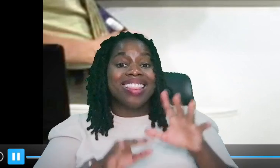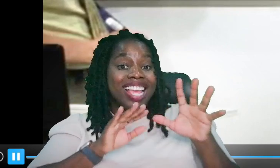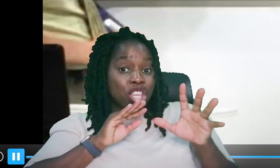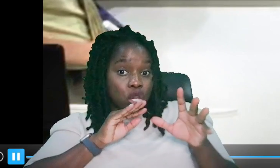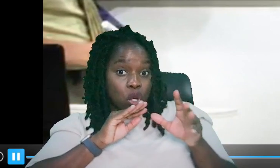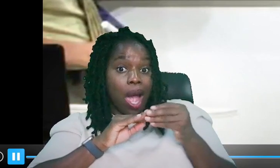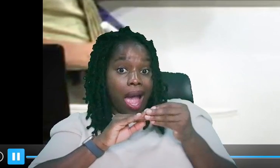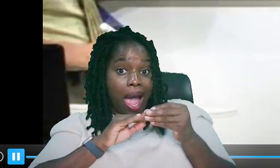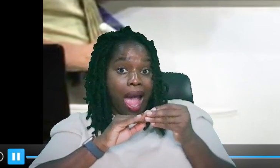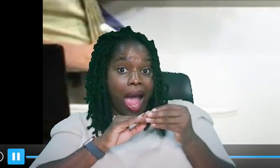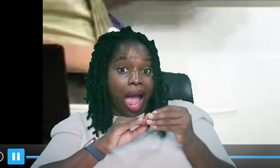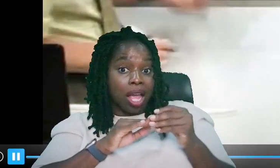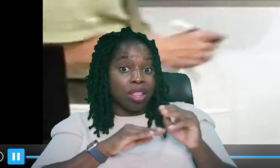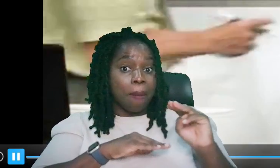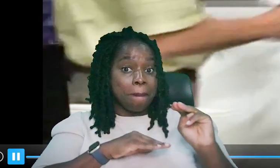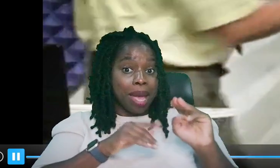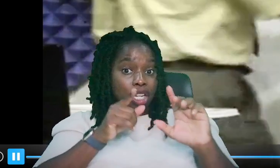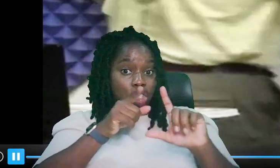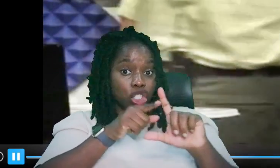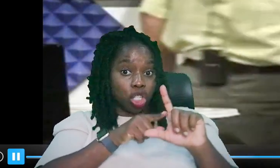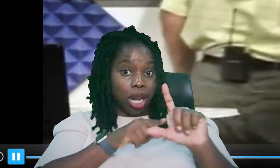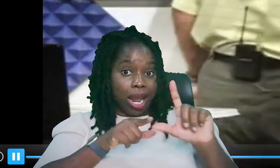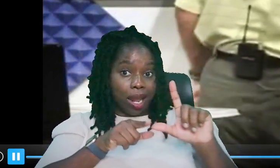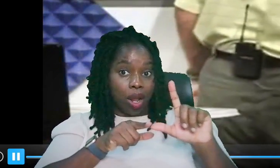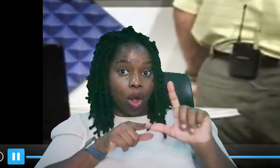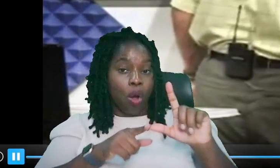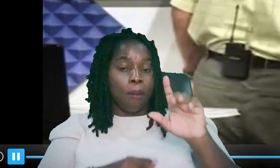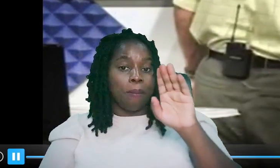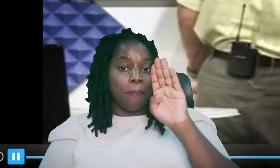to that BCD,